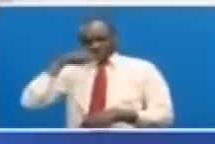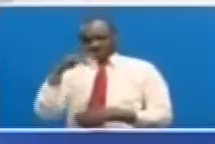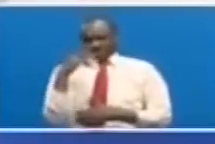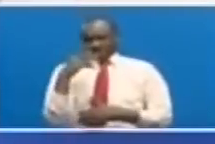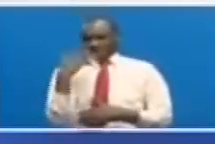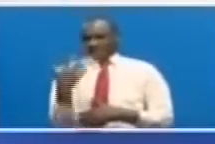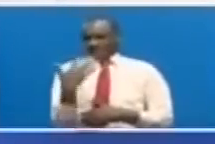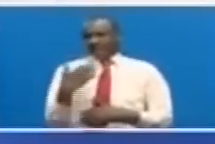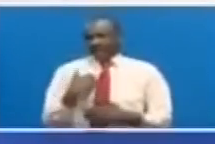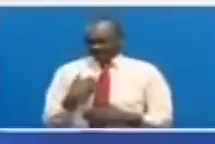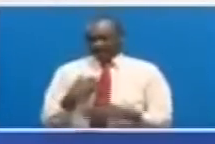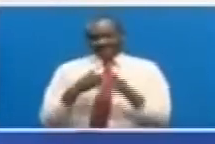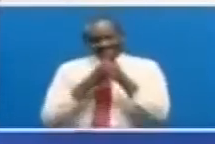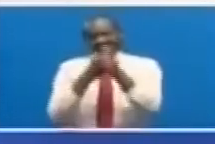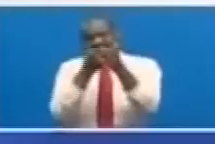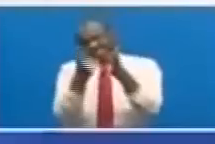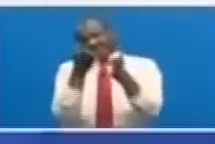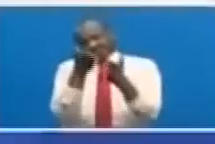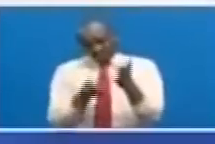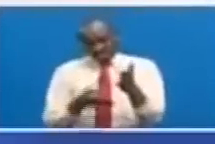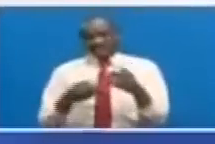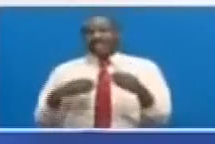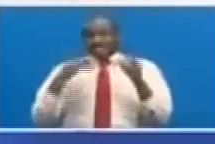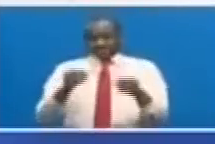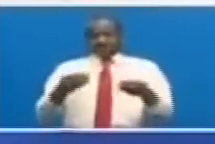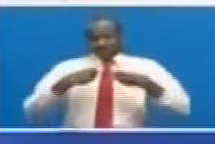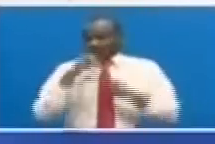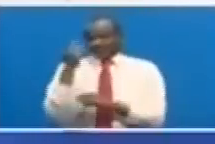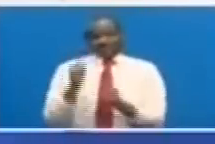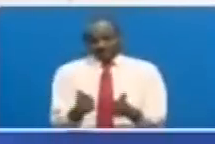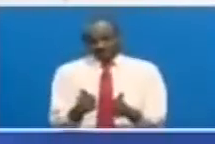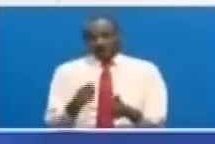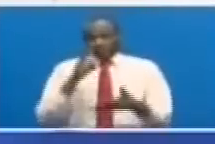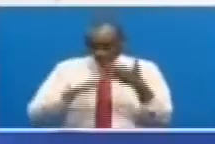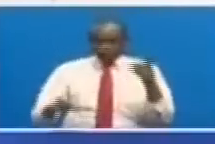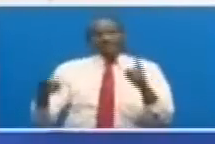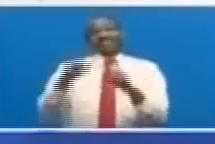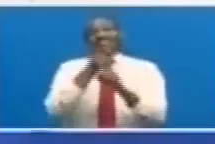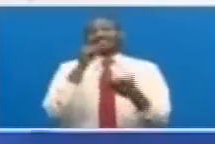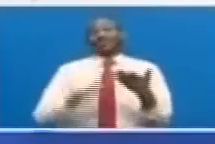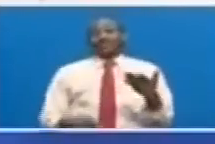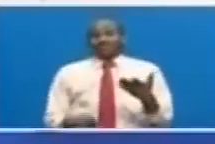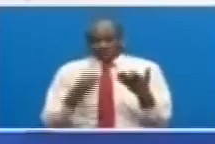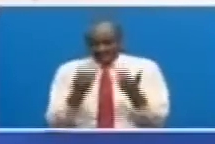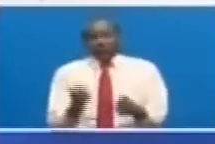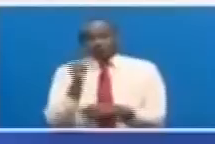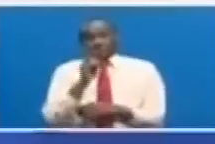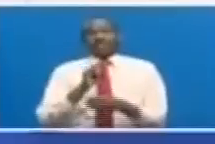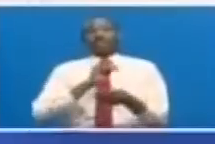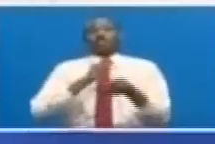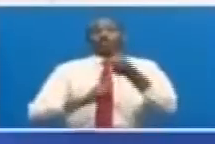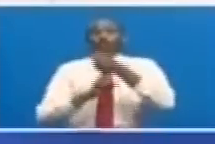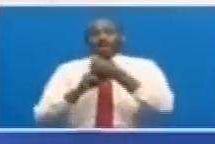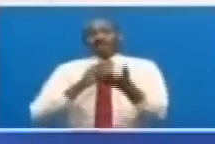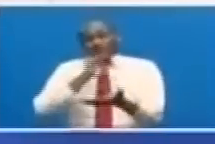policy paper and guideline is not given to Kenya. All we have achieved in health using donor money. Within